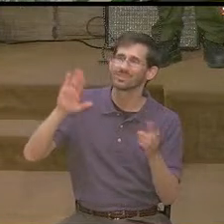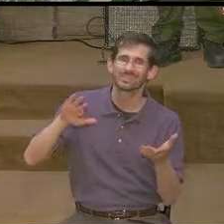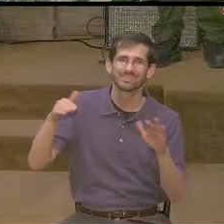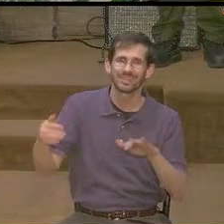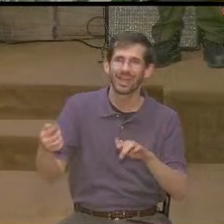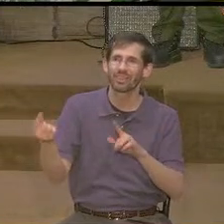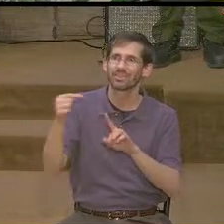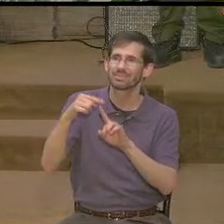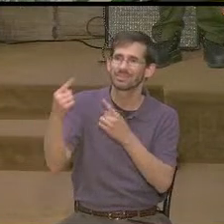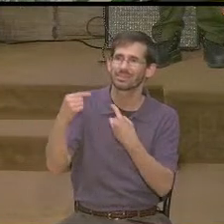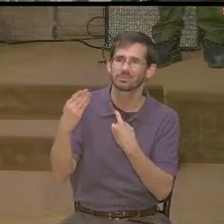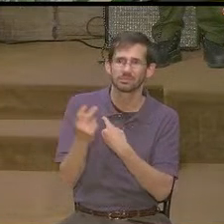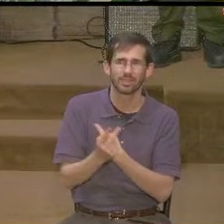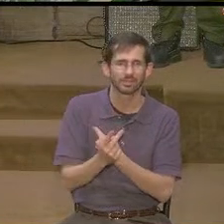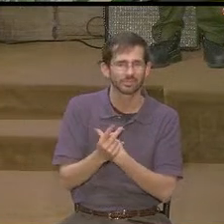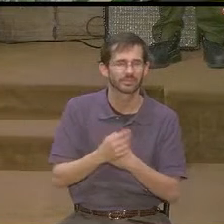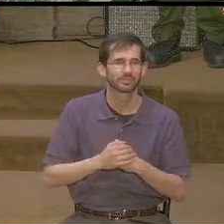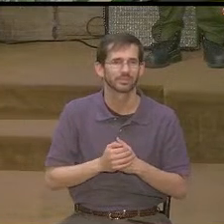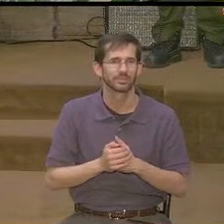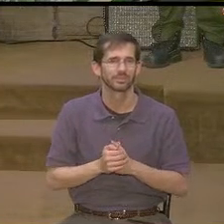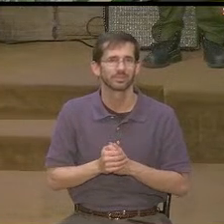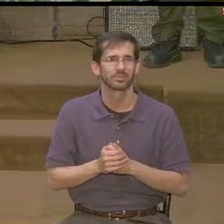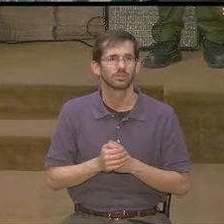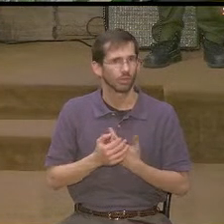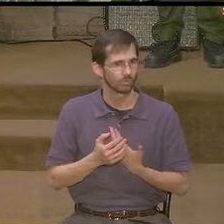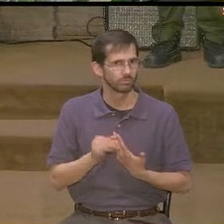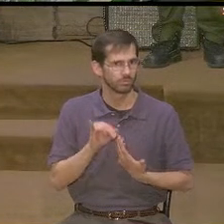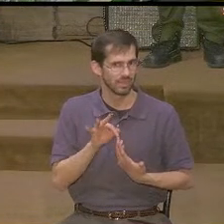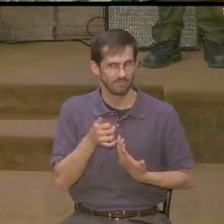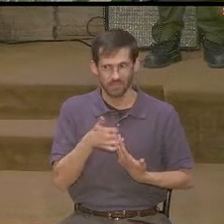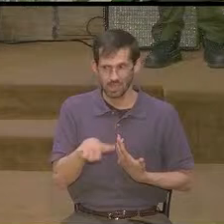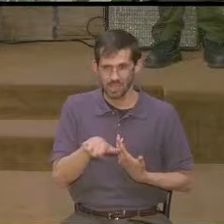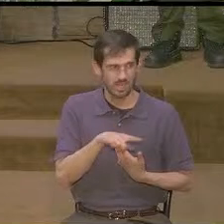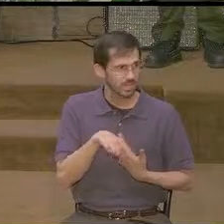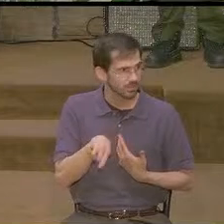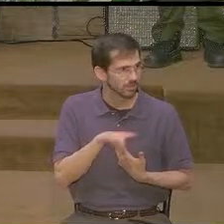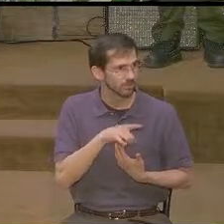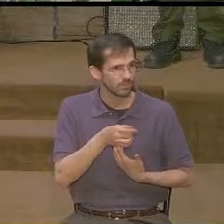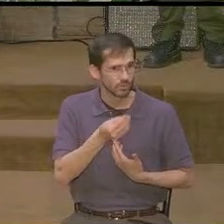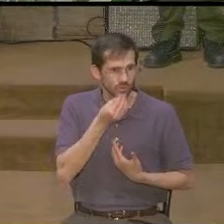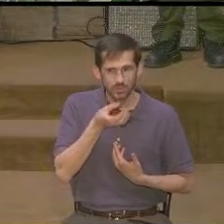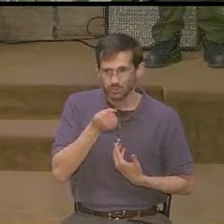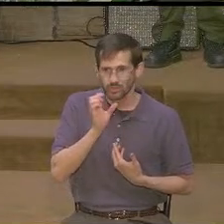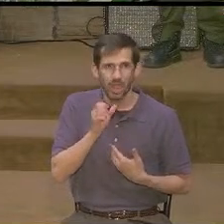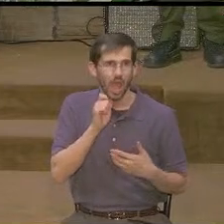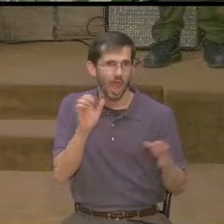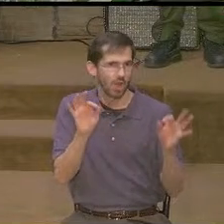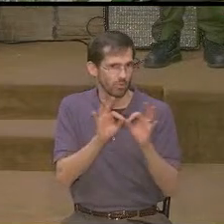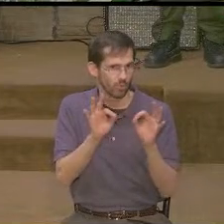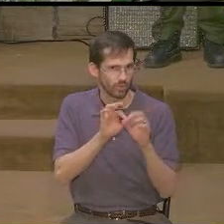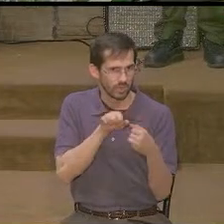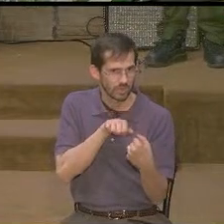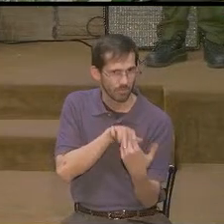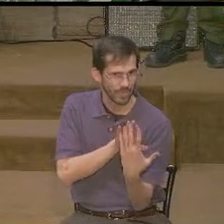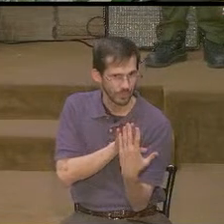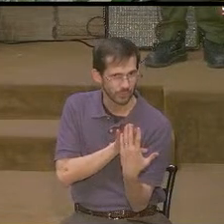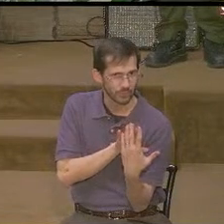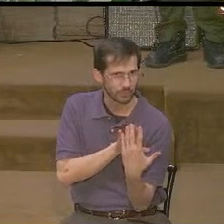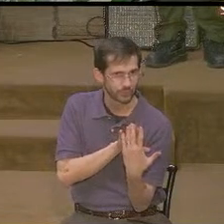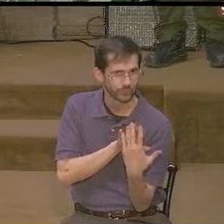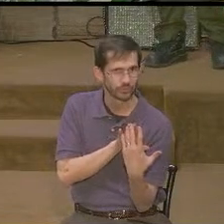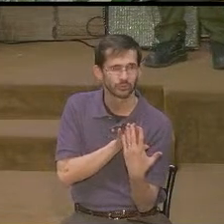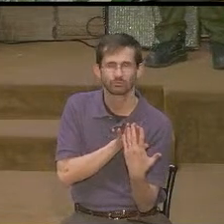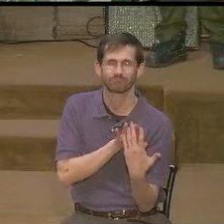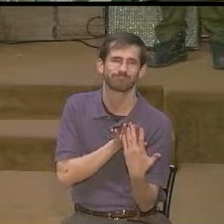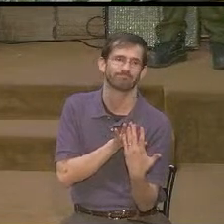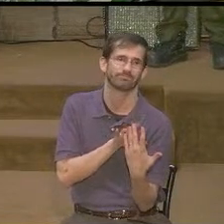he comes. Therefore, whoever eats this bread and drinks this cup of the Lord in an unworthy manner